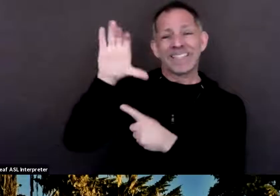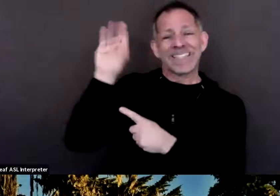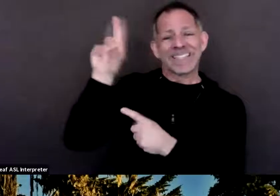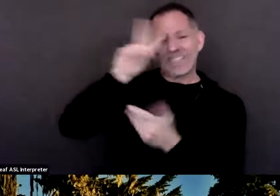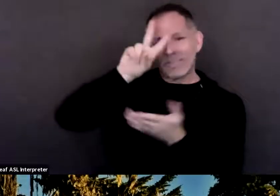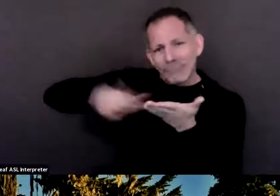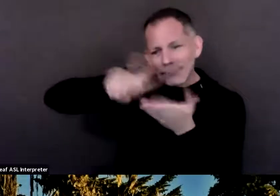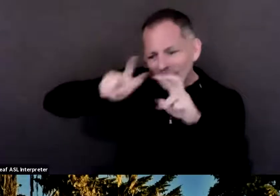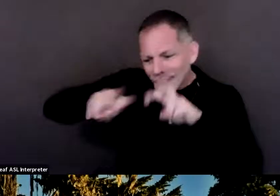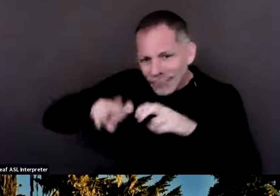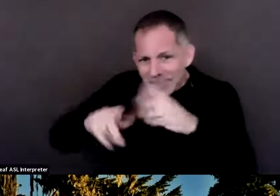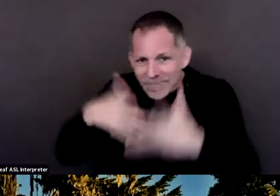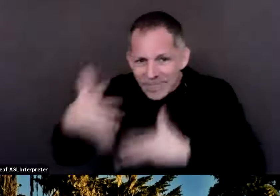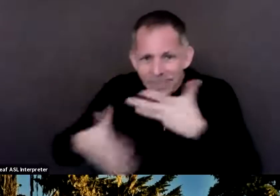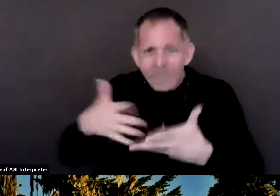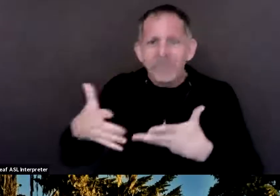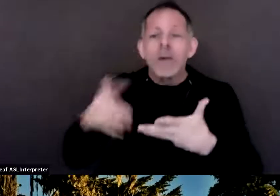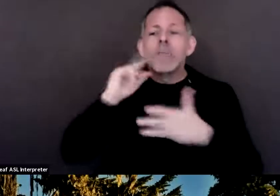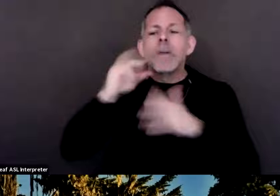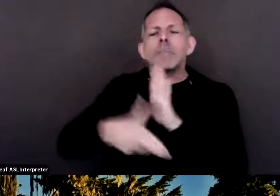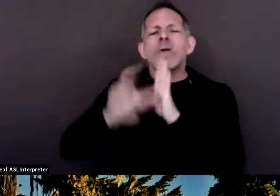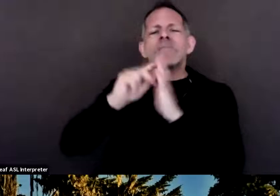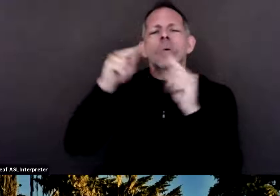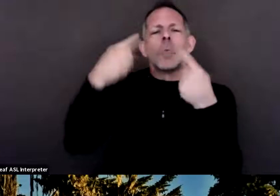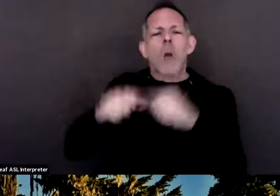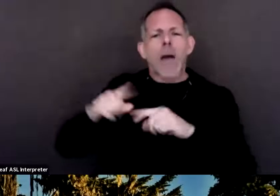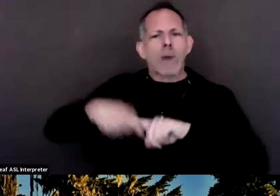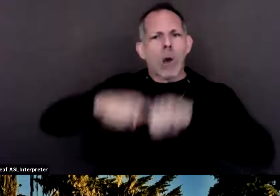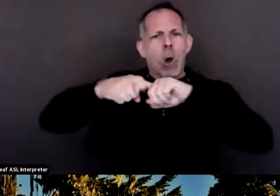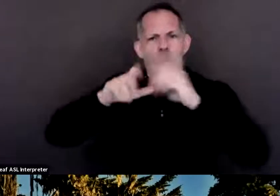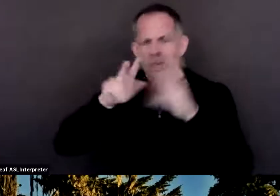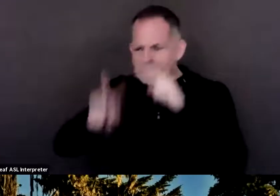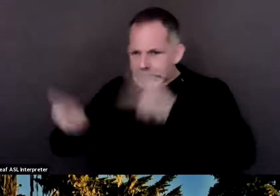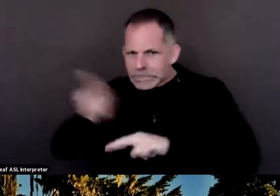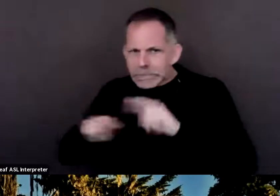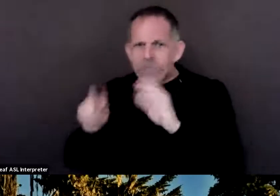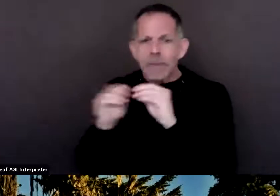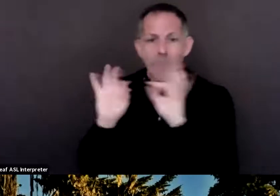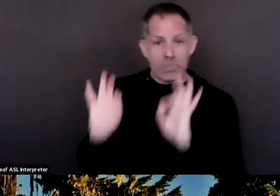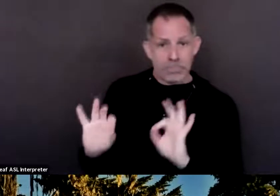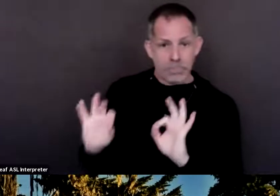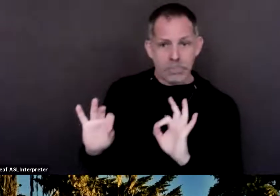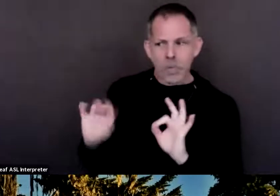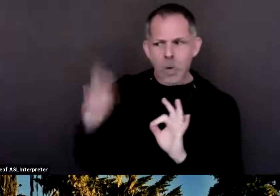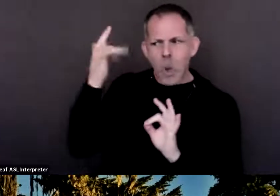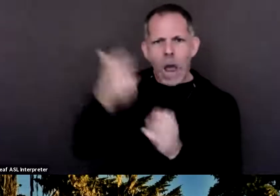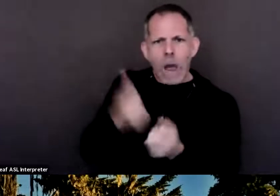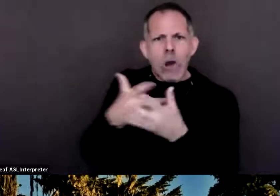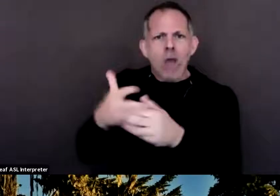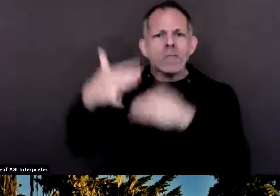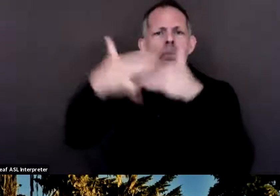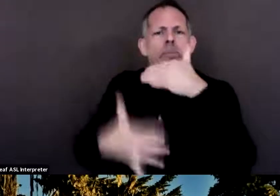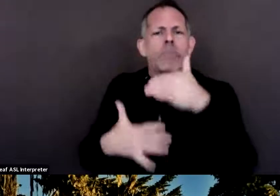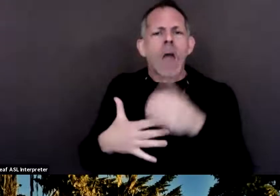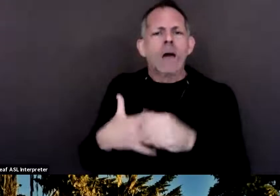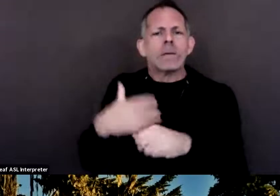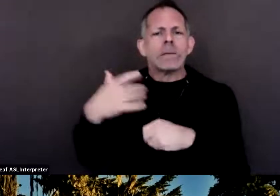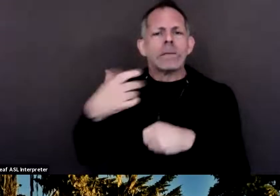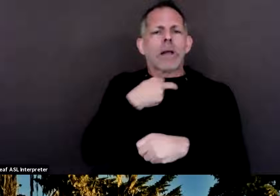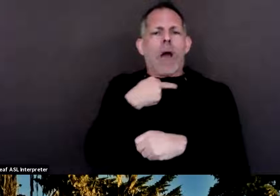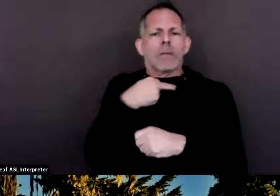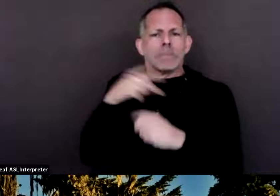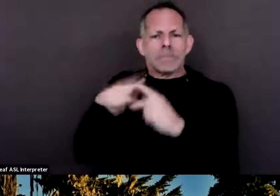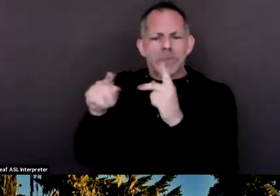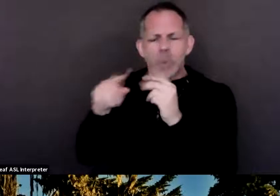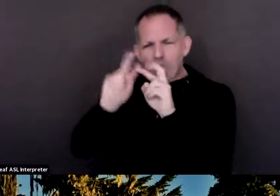available information that led to the interruption of its use last week. To share more about efforts by the Snohomish